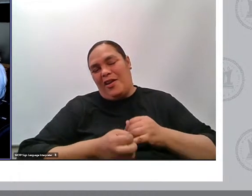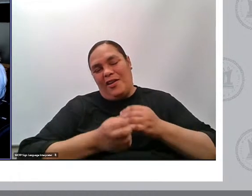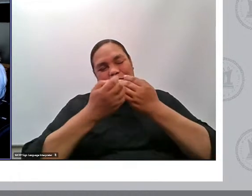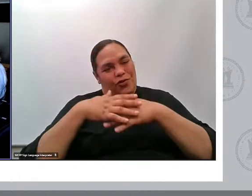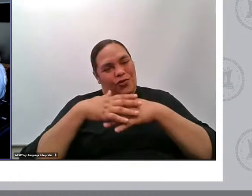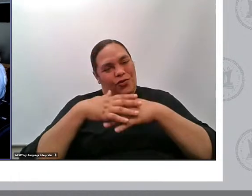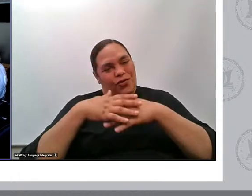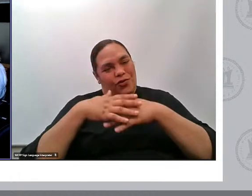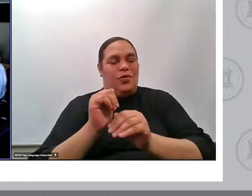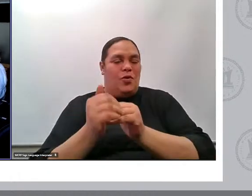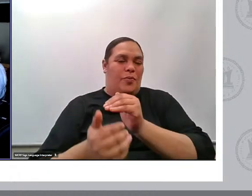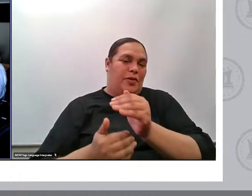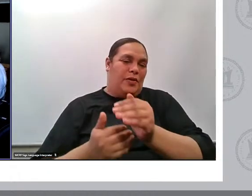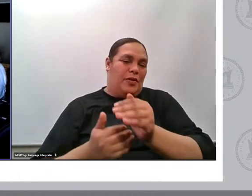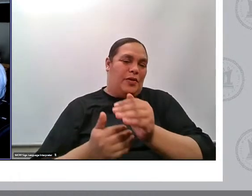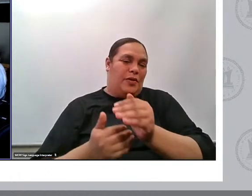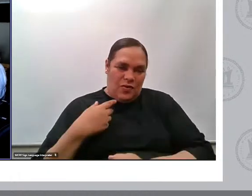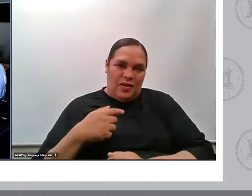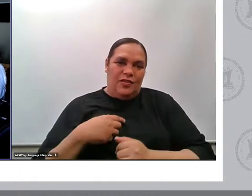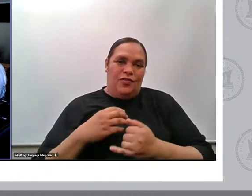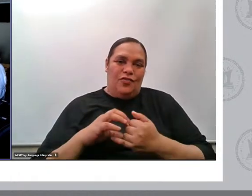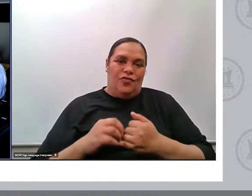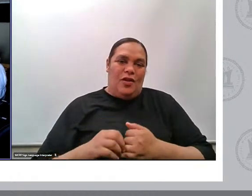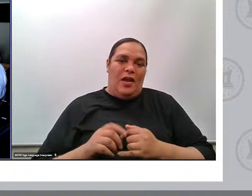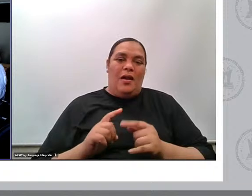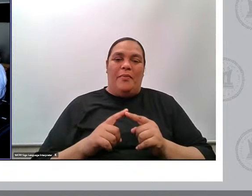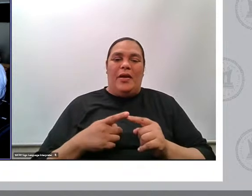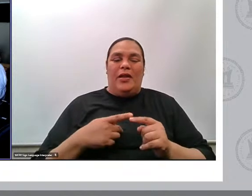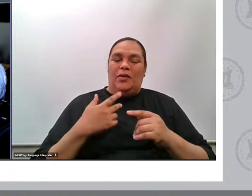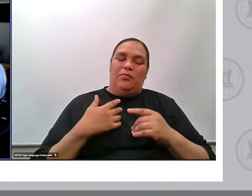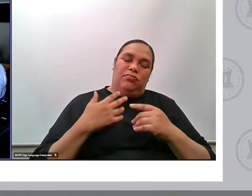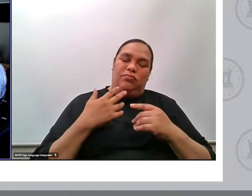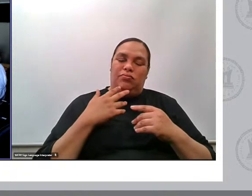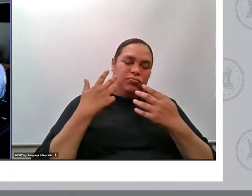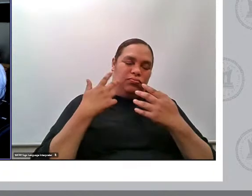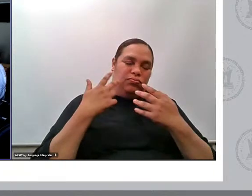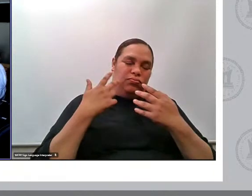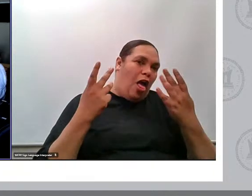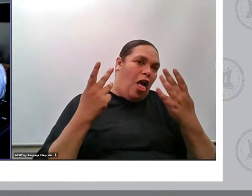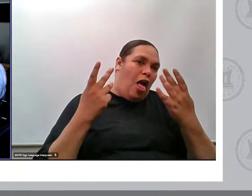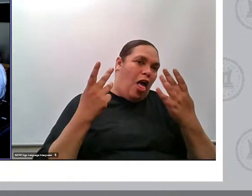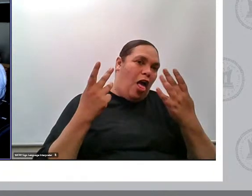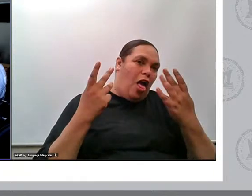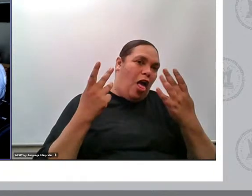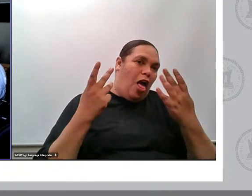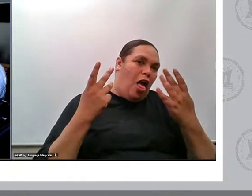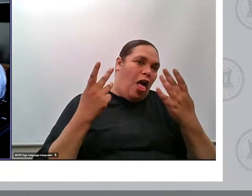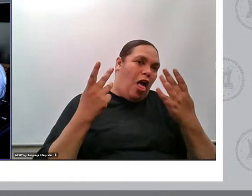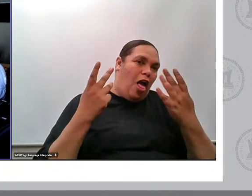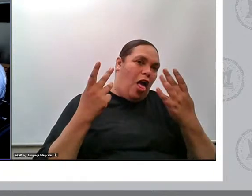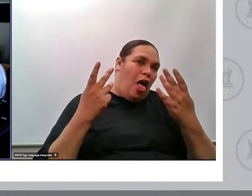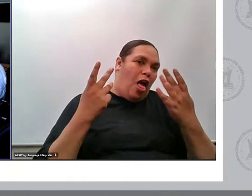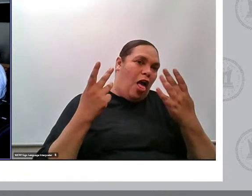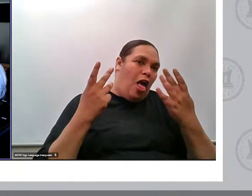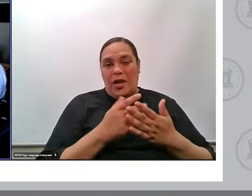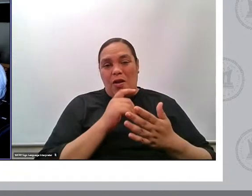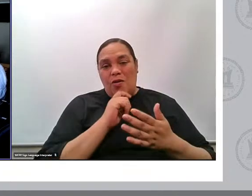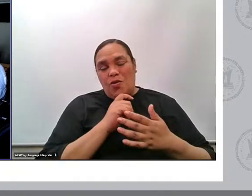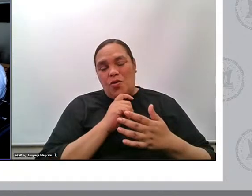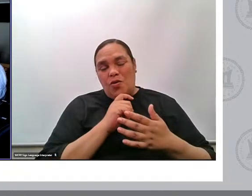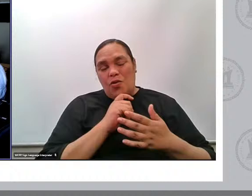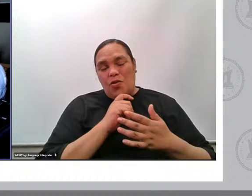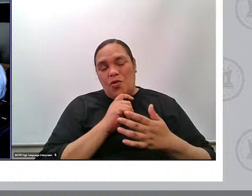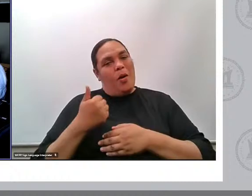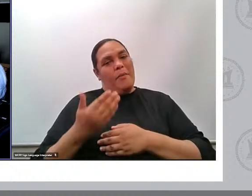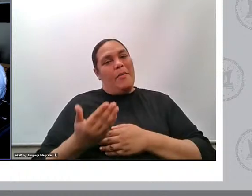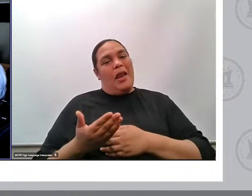the process. And we have sought various legal opinions in terms of, you know, can we use candidates that have